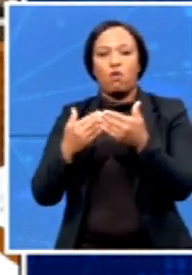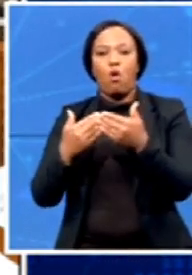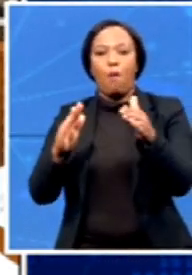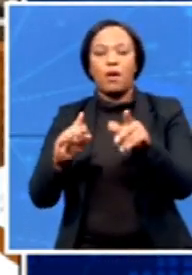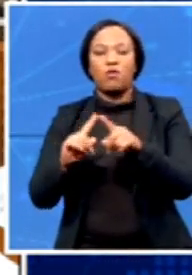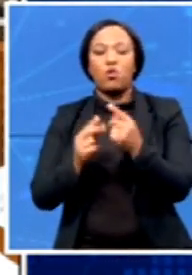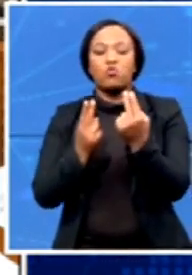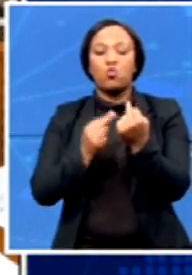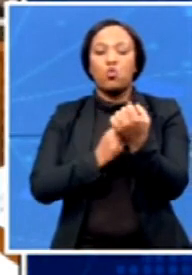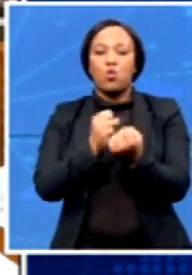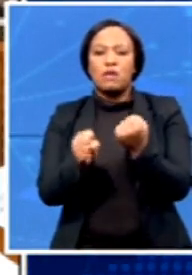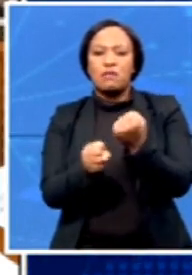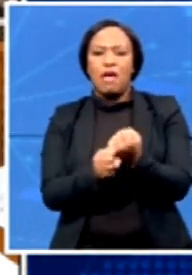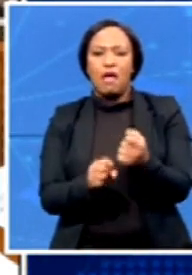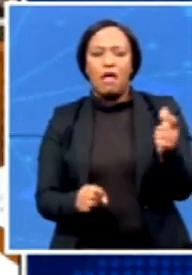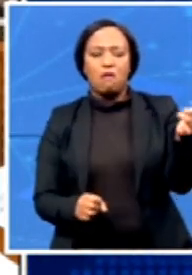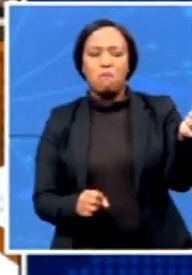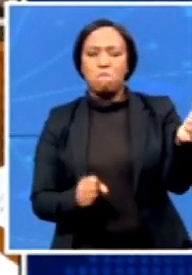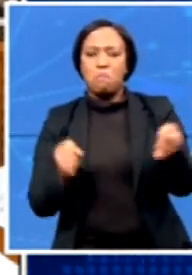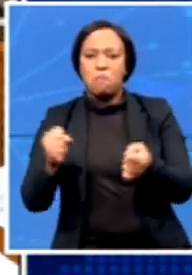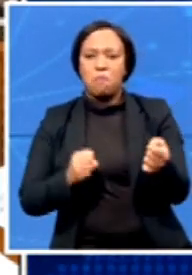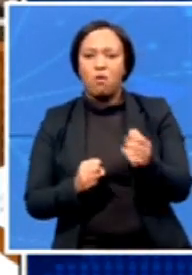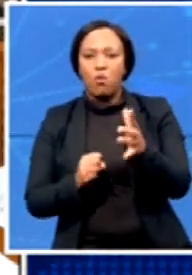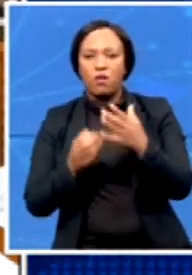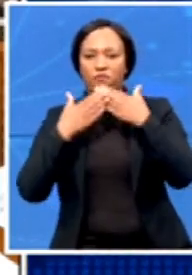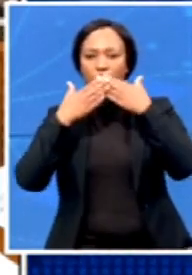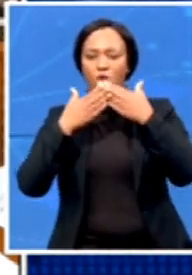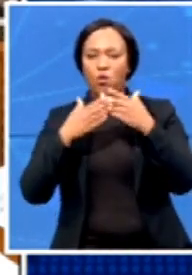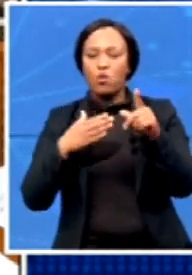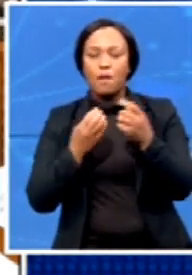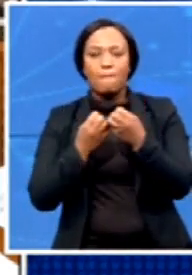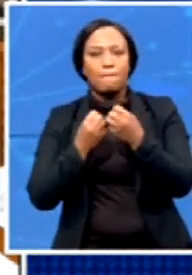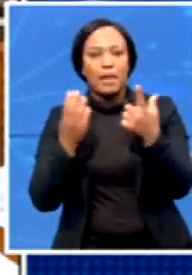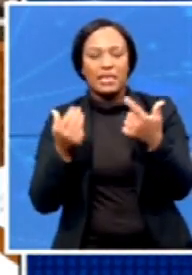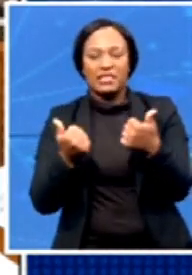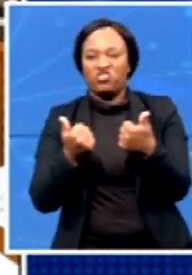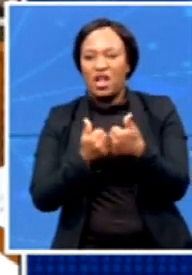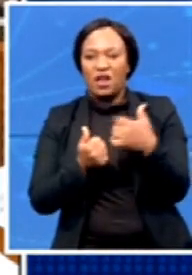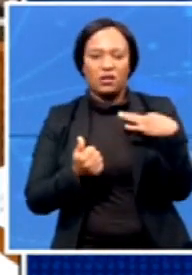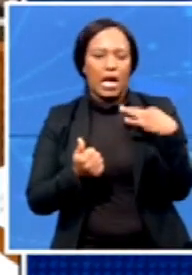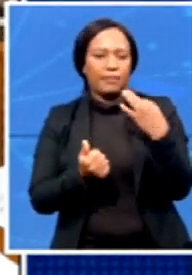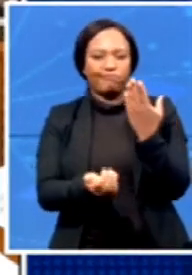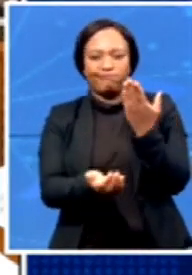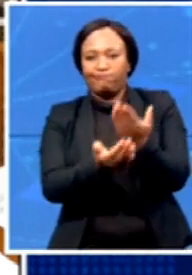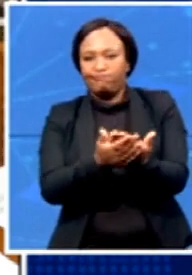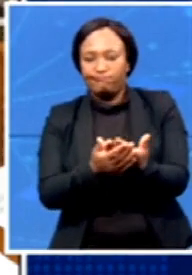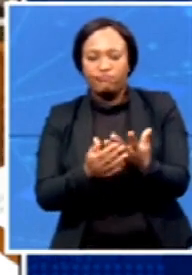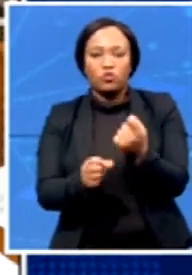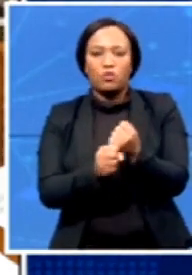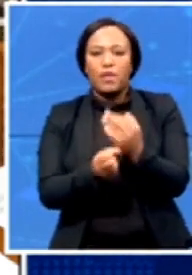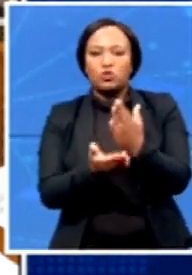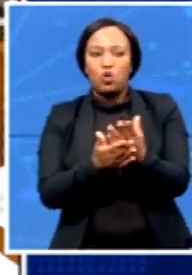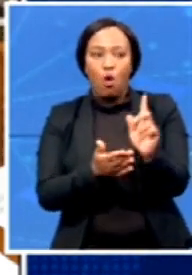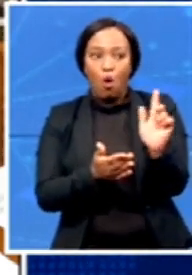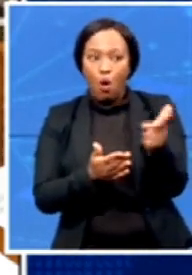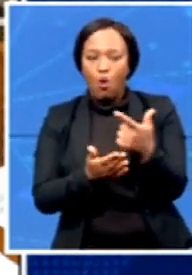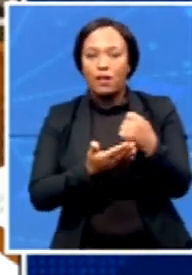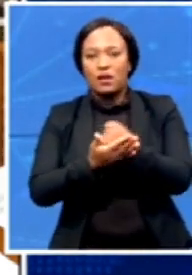issues to look at, including applications and ensuring that everyone is in the system and accepting students from